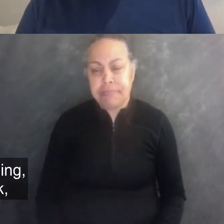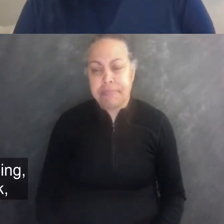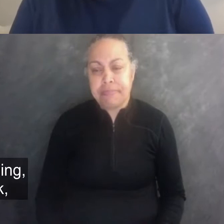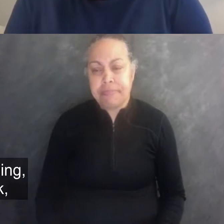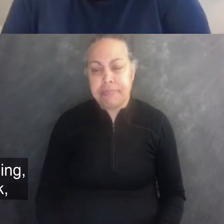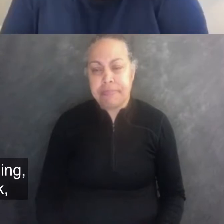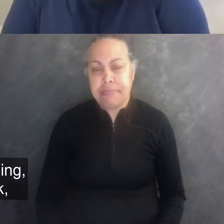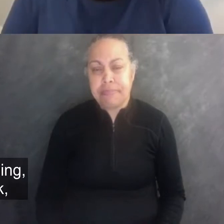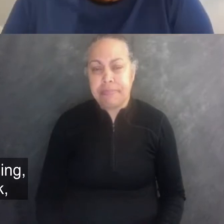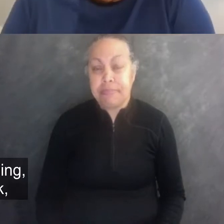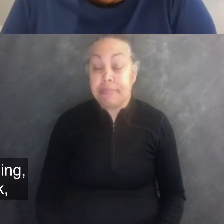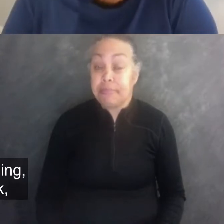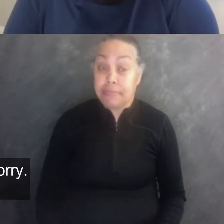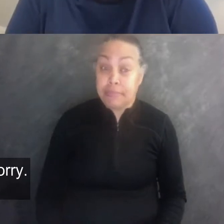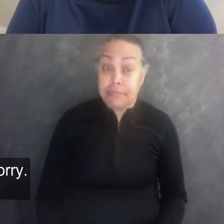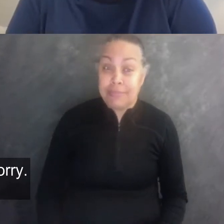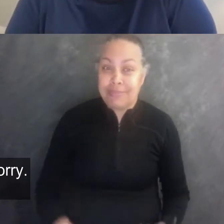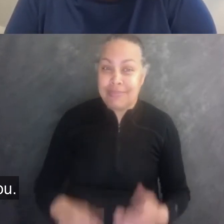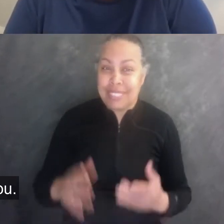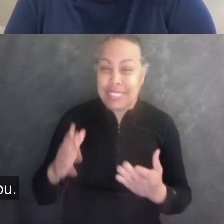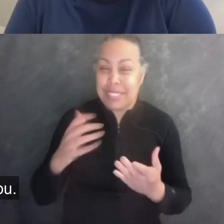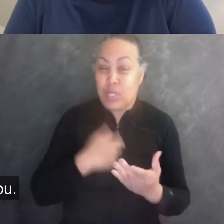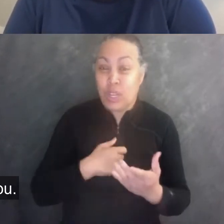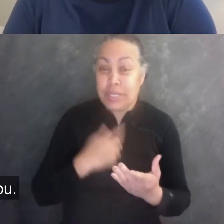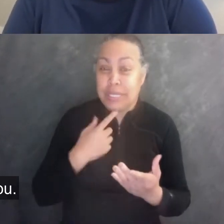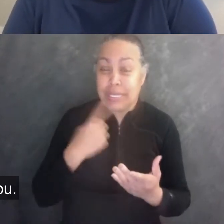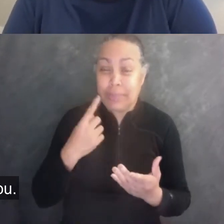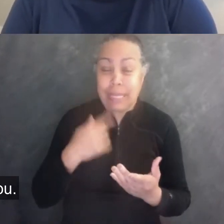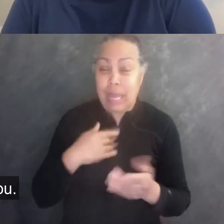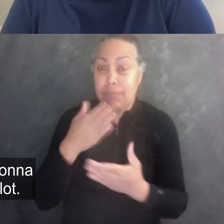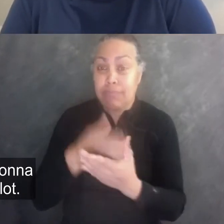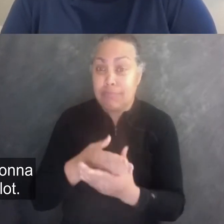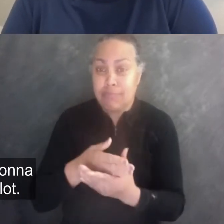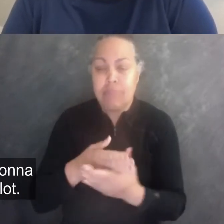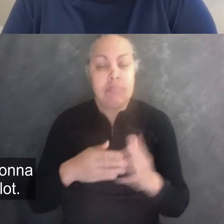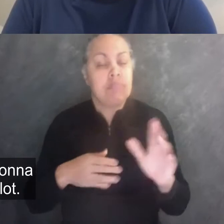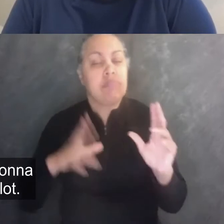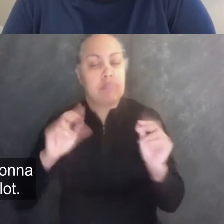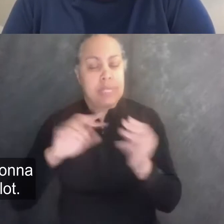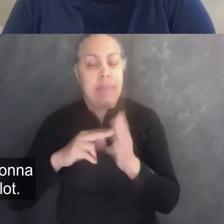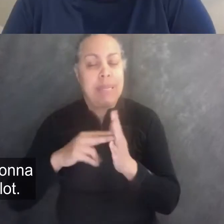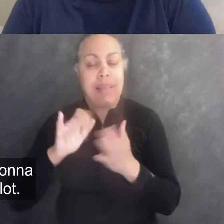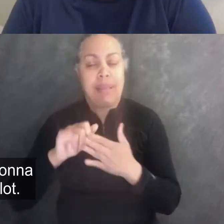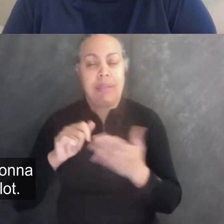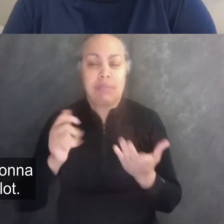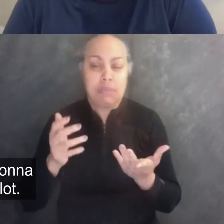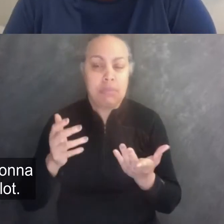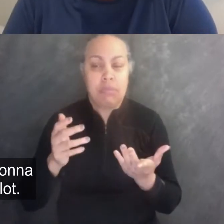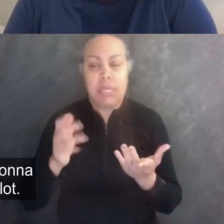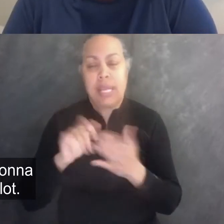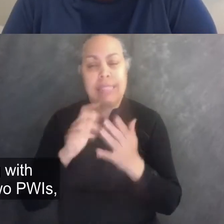like, even watching our ad. Go ahead. I'm sorry. I spoke over you. Well, I was just going to say, I think it's a